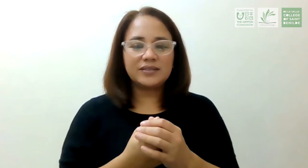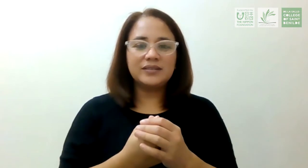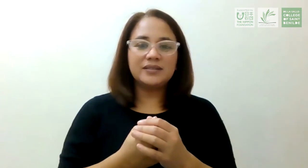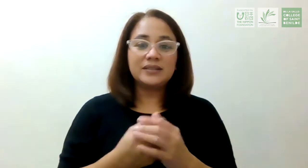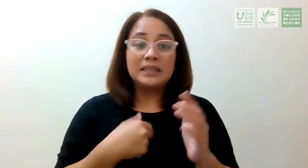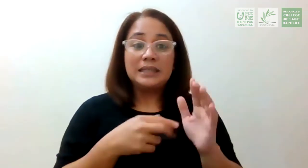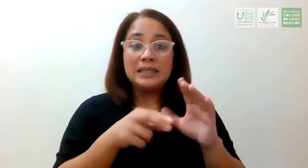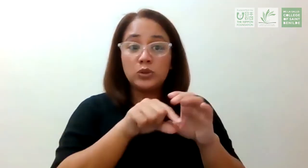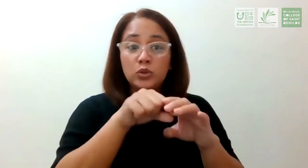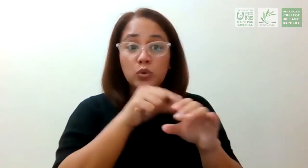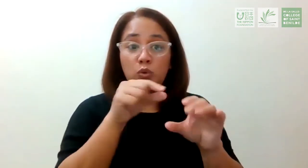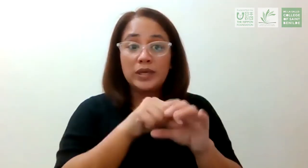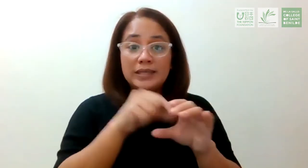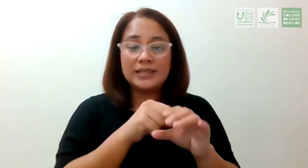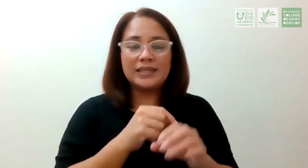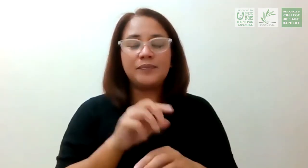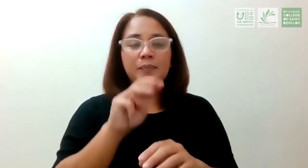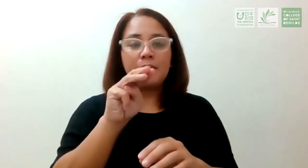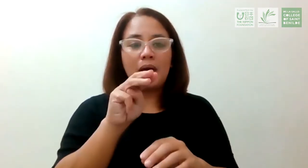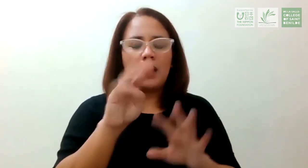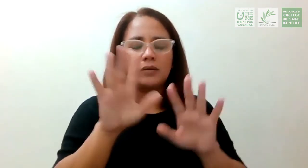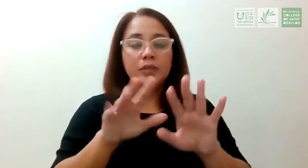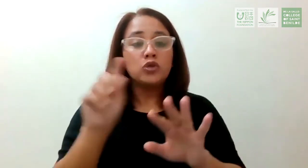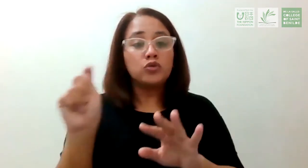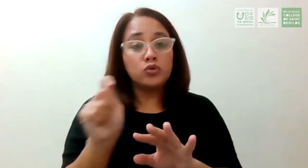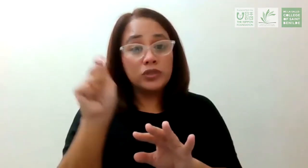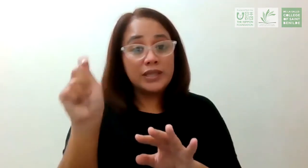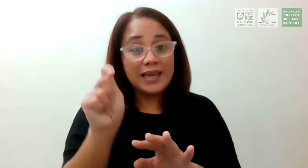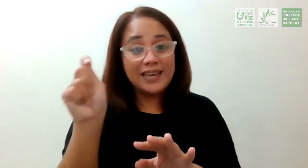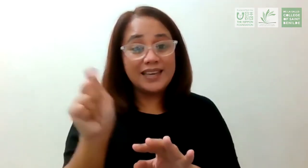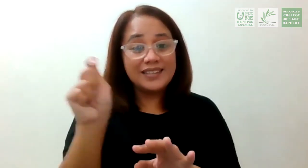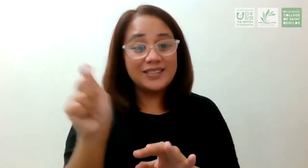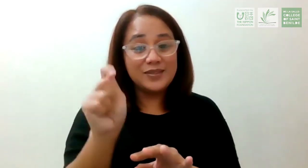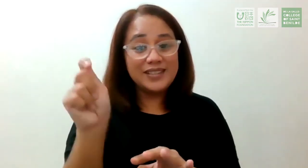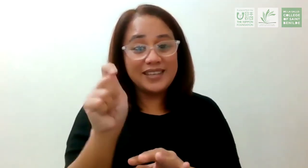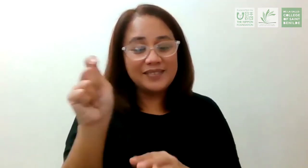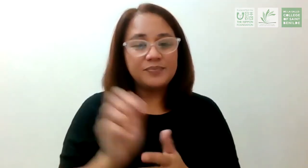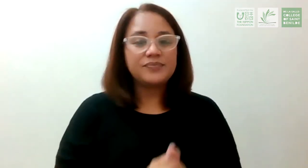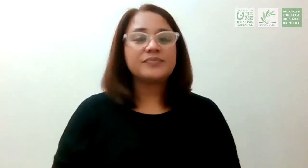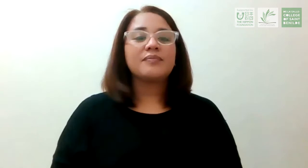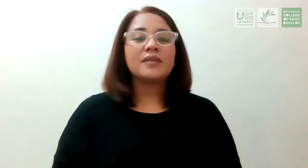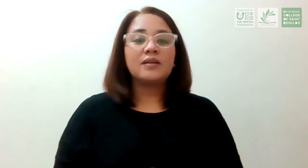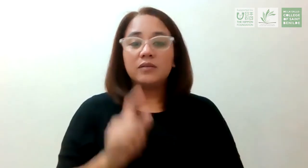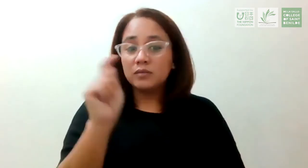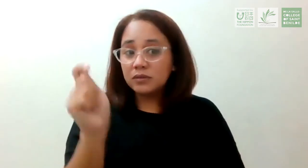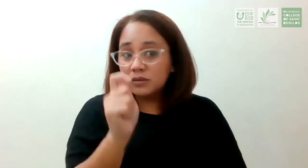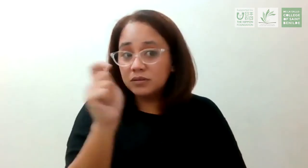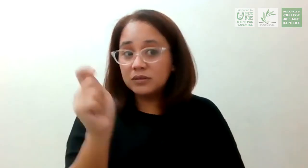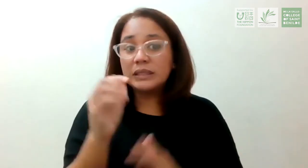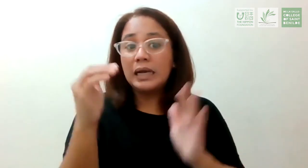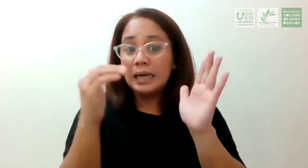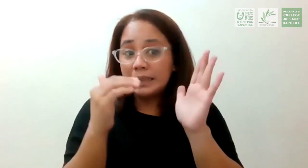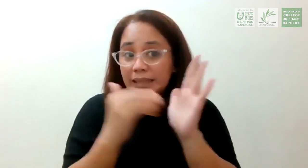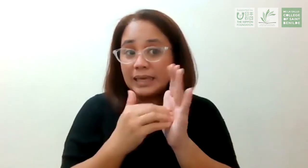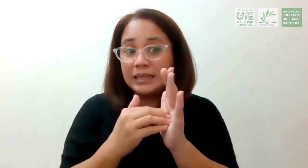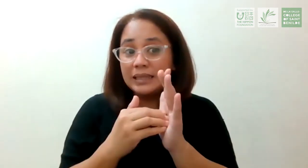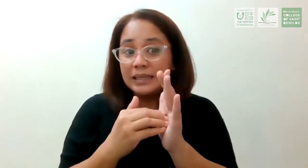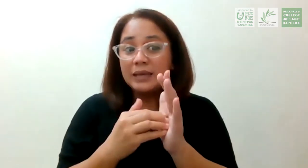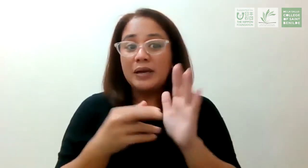on Tuesday. And then on Tuesday, we'll go over the quiz after we finish.